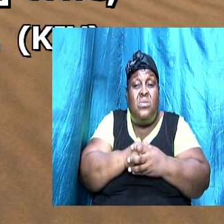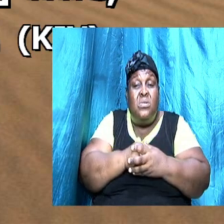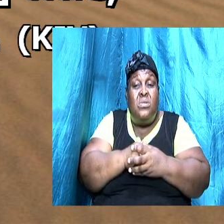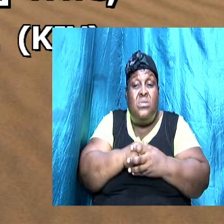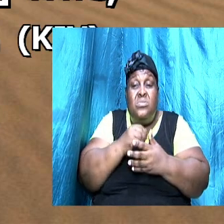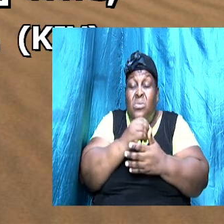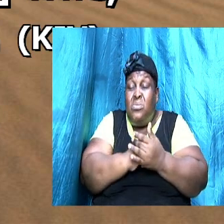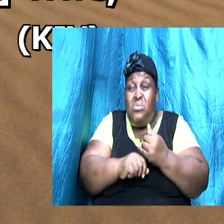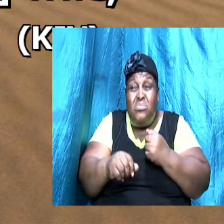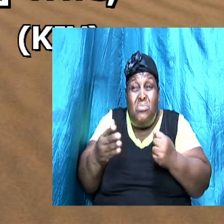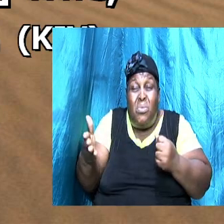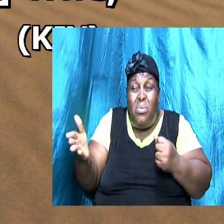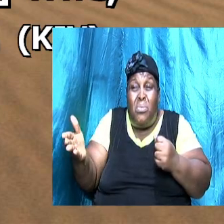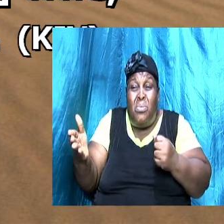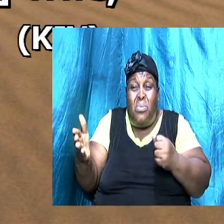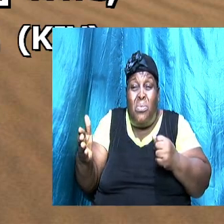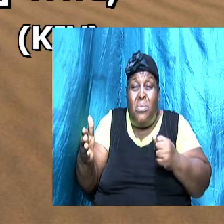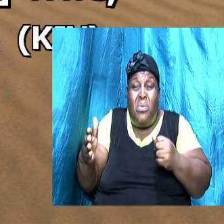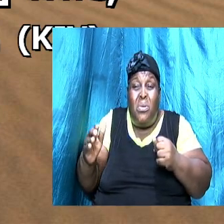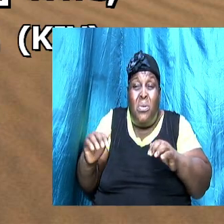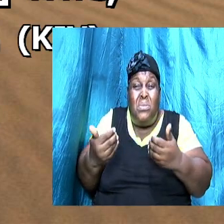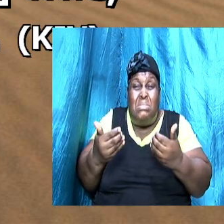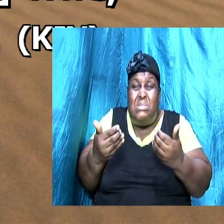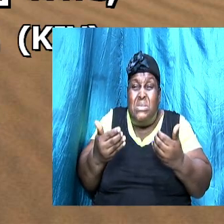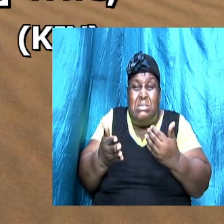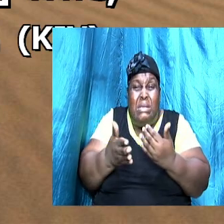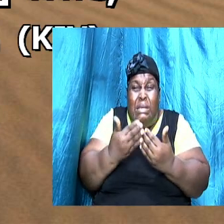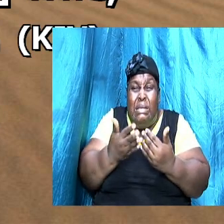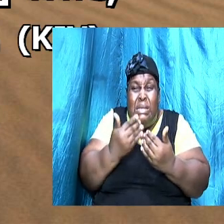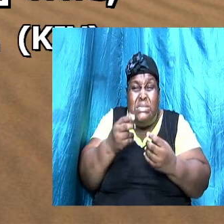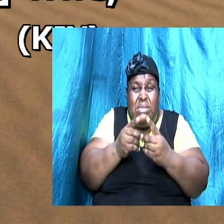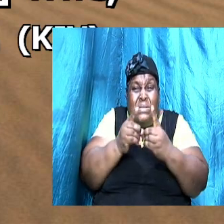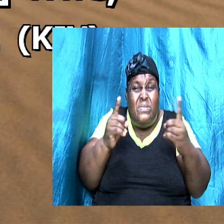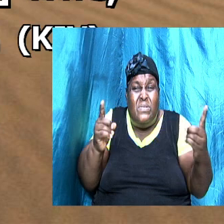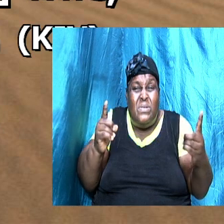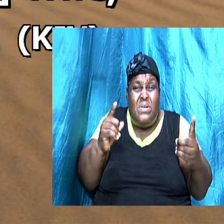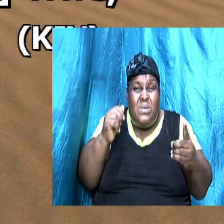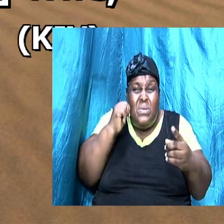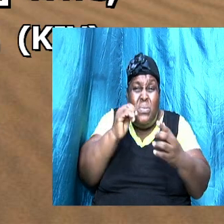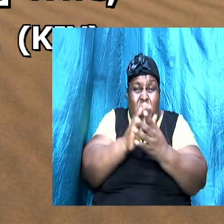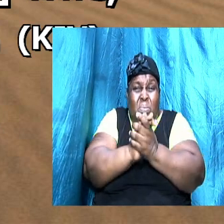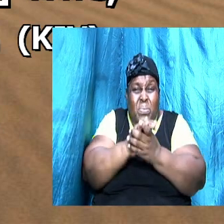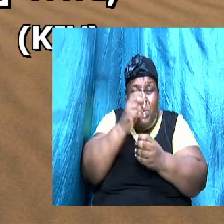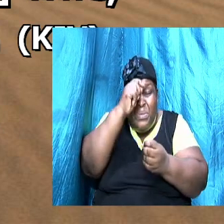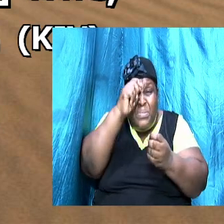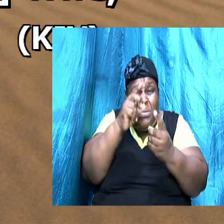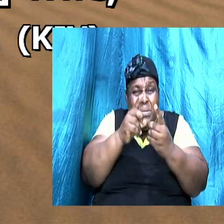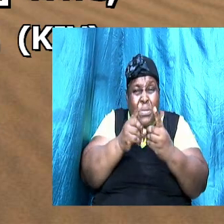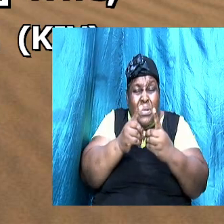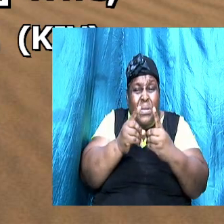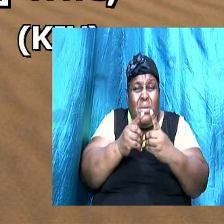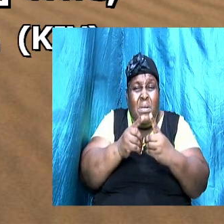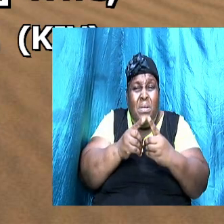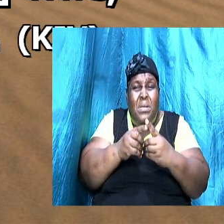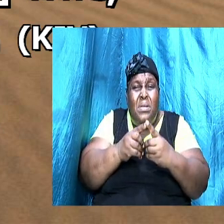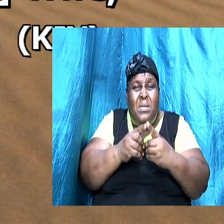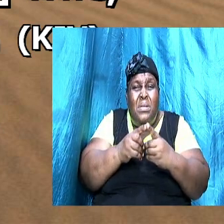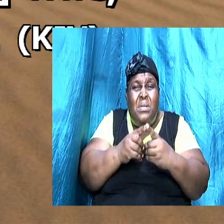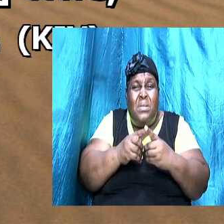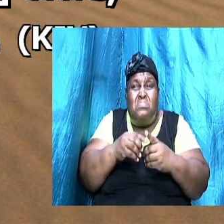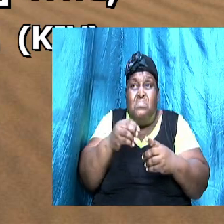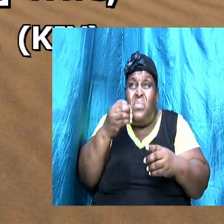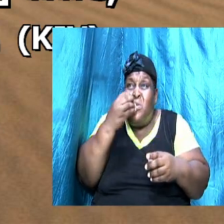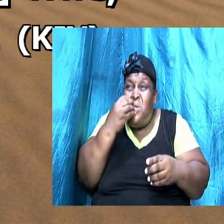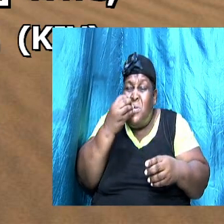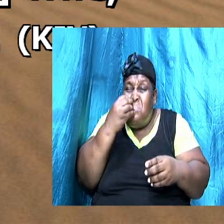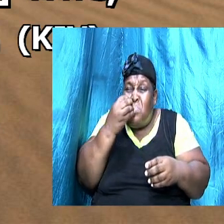a norm. It became the norm that if the husband displeased with his wife for whatever reason, the food